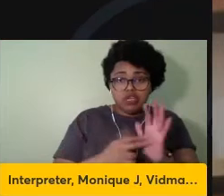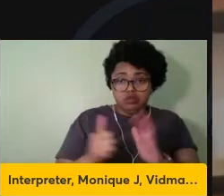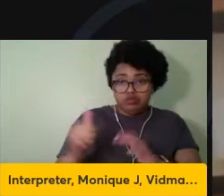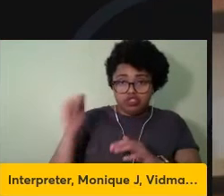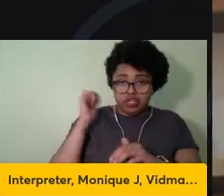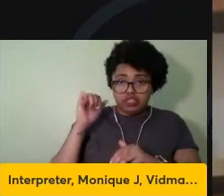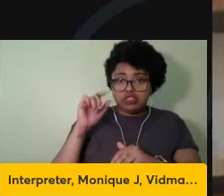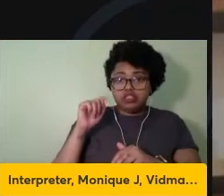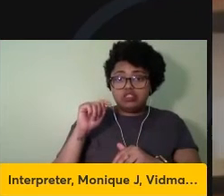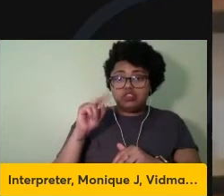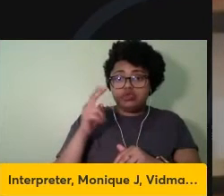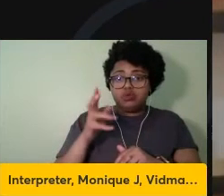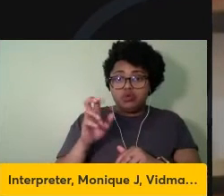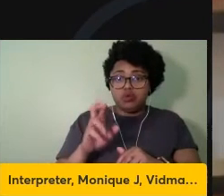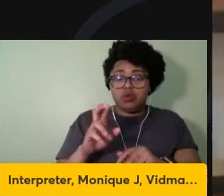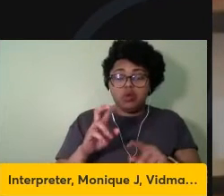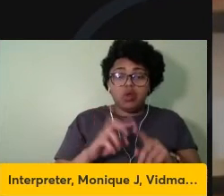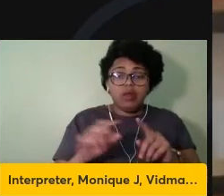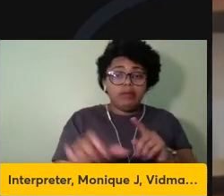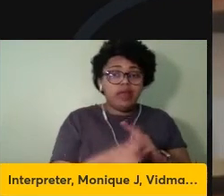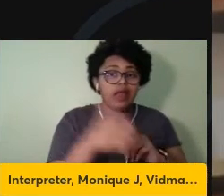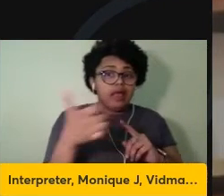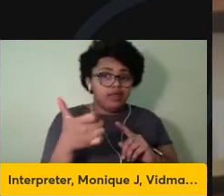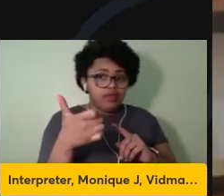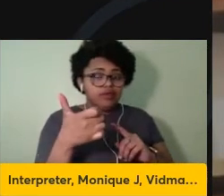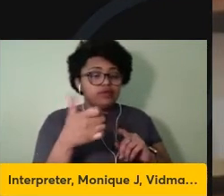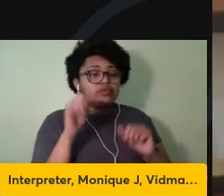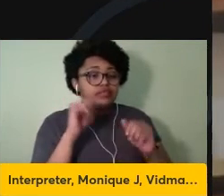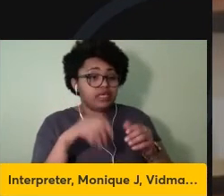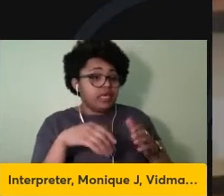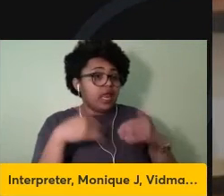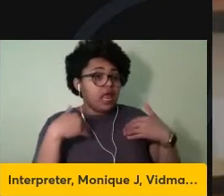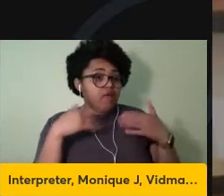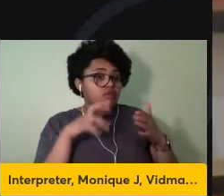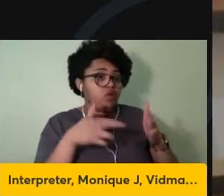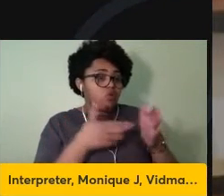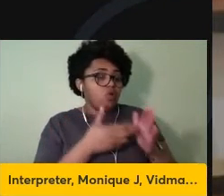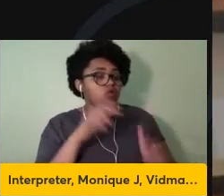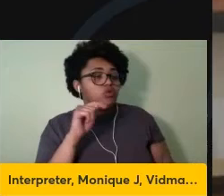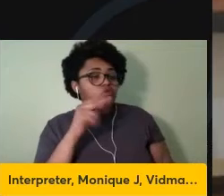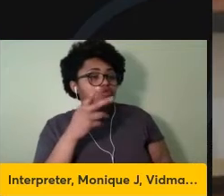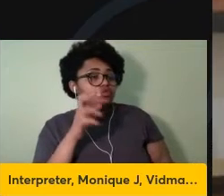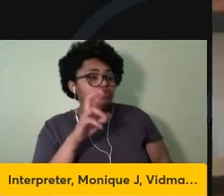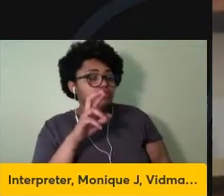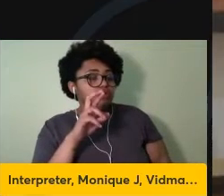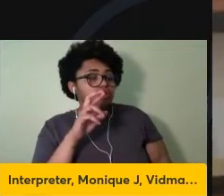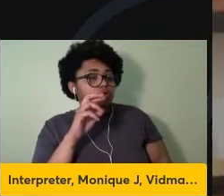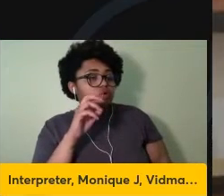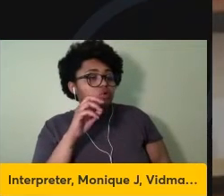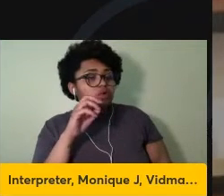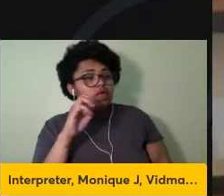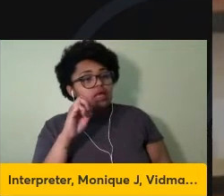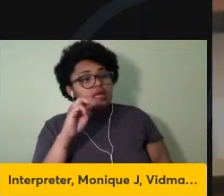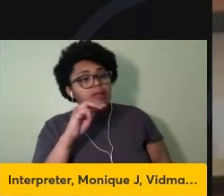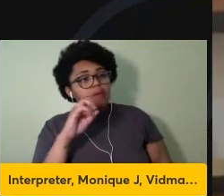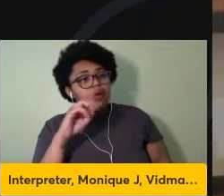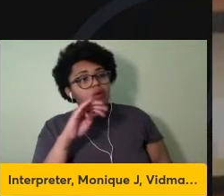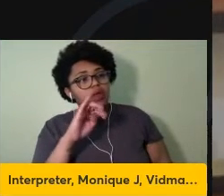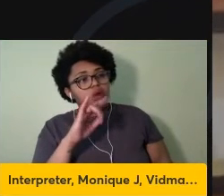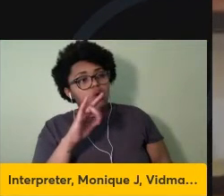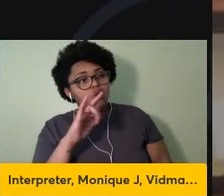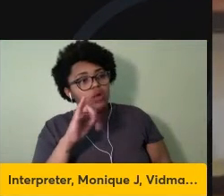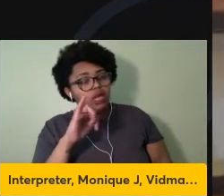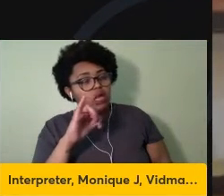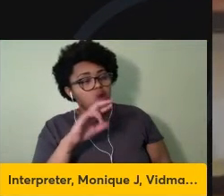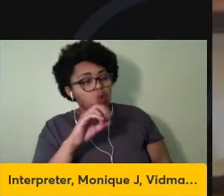can actually play tumor promoting roles. And often macrophages, among other myeloid cells, are actively recruited